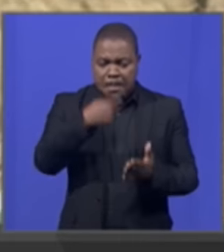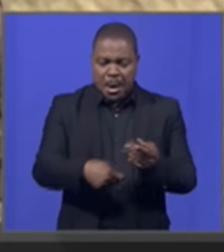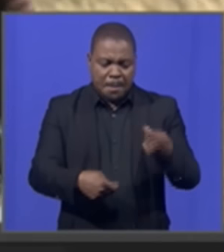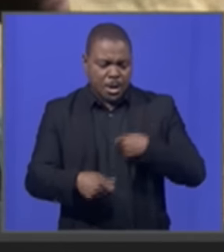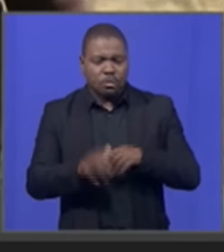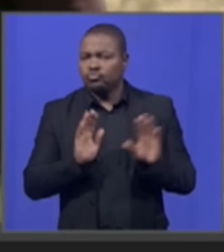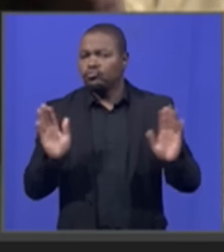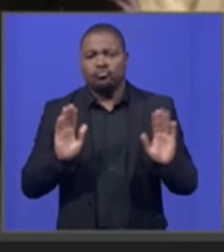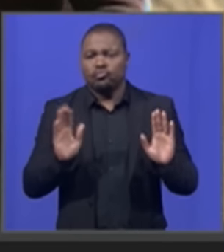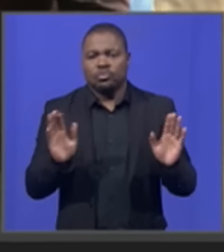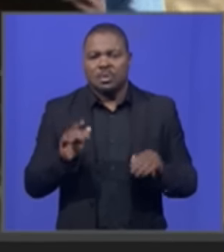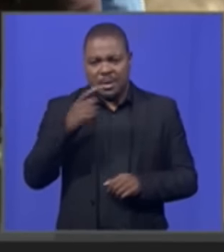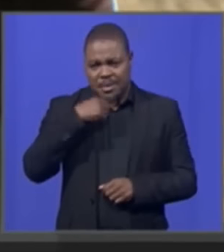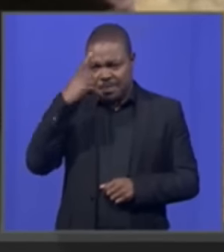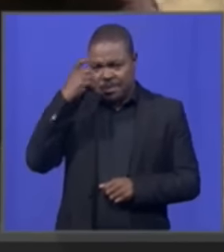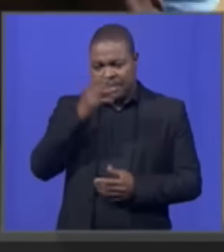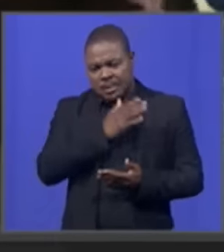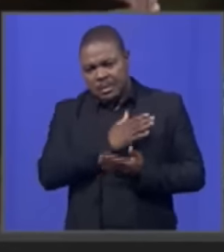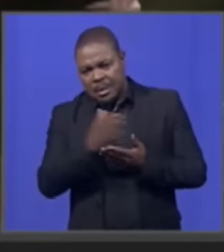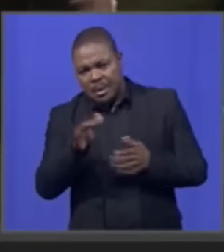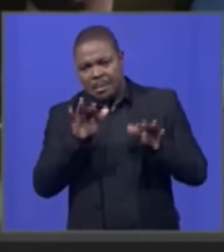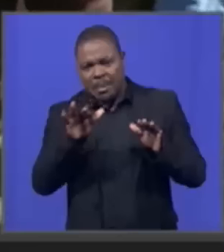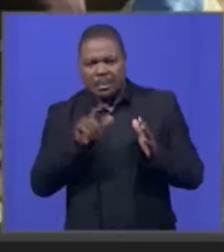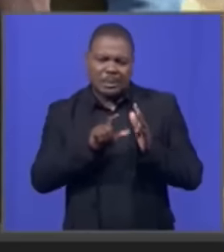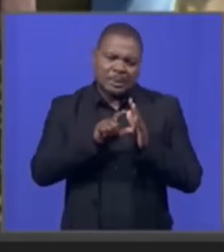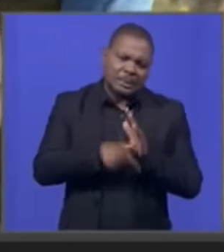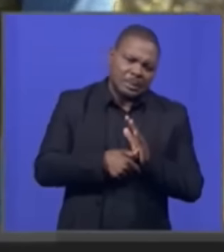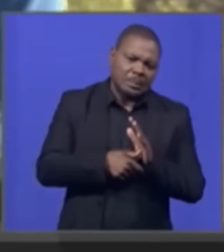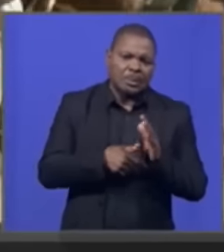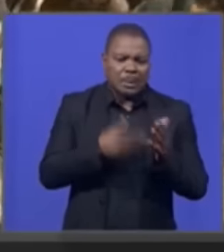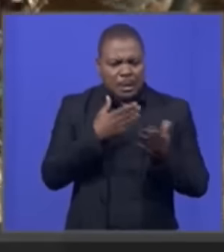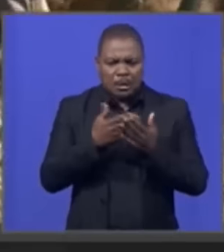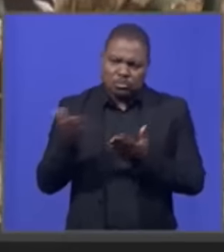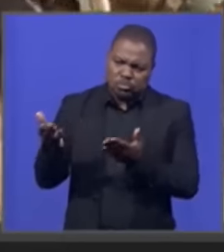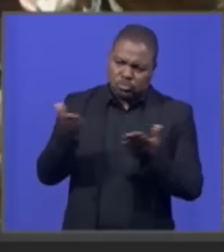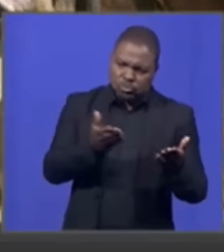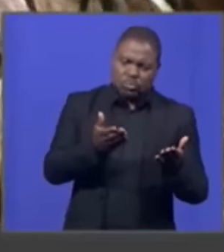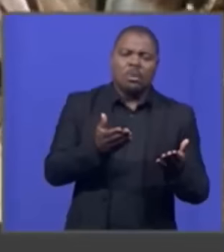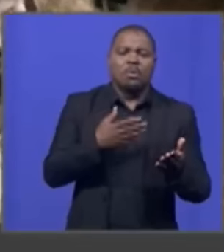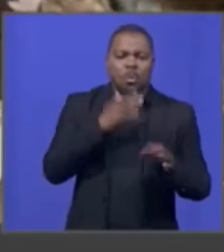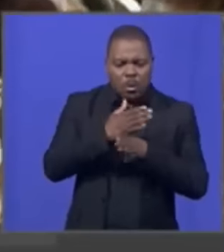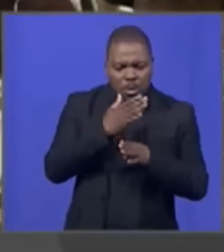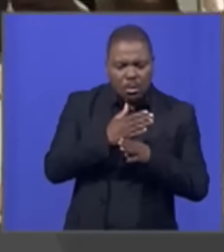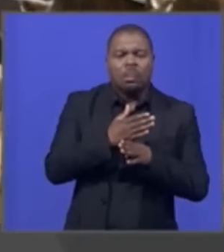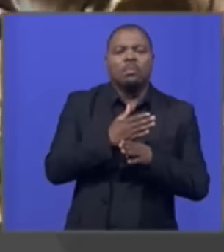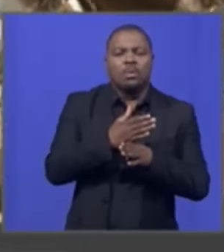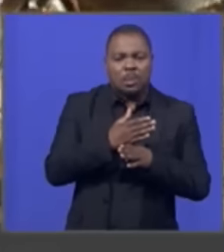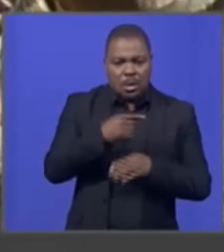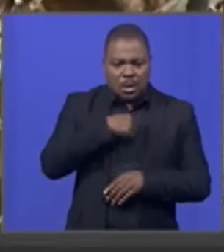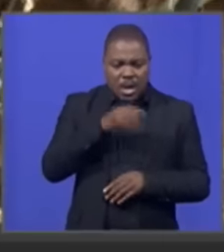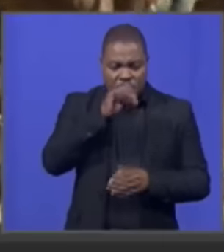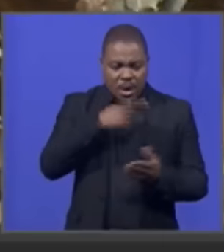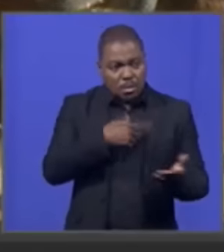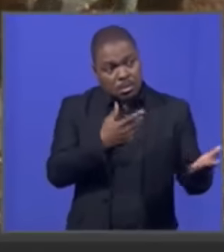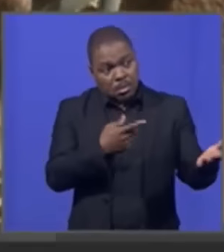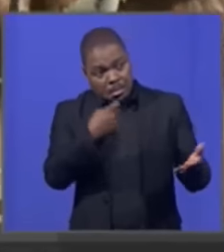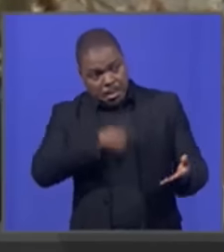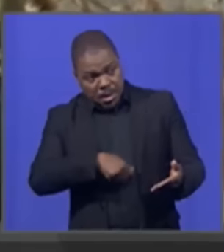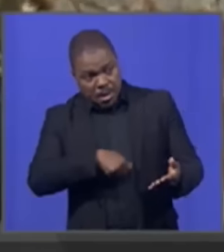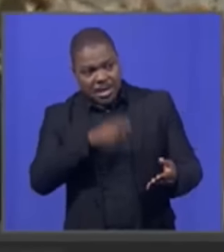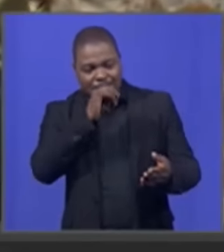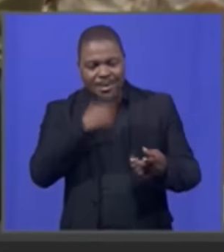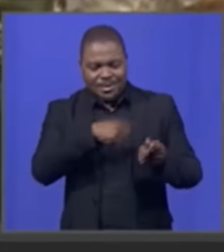gore le batho ba sa itekanelang ba kgone go ba fa sekokile sa papa ka gore a ke mo tšhatša gore a gore yaanong ke mo